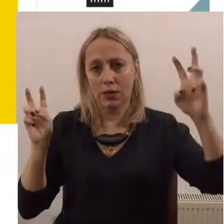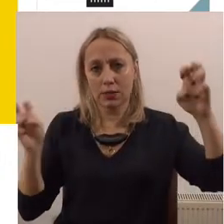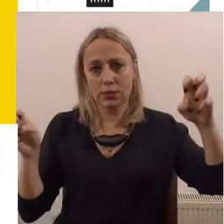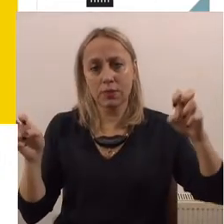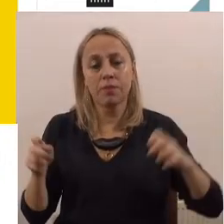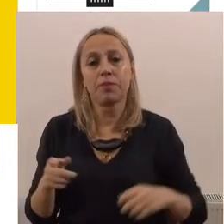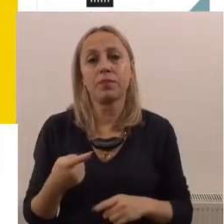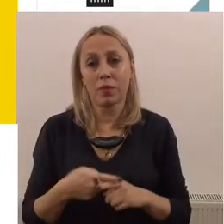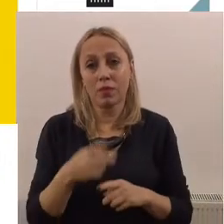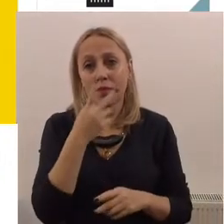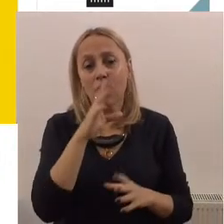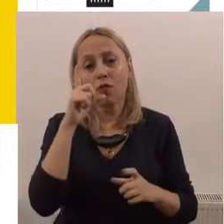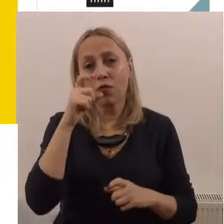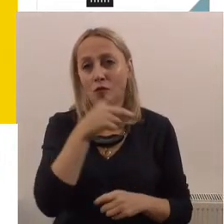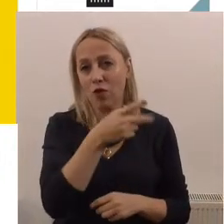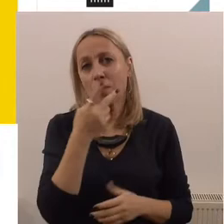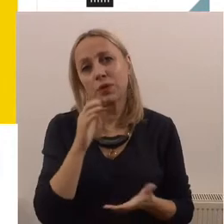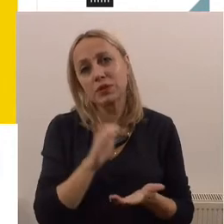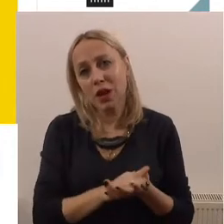the tour called,